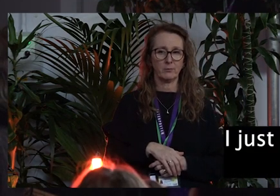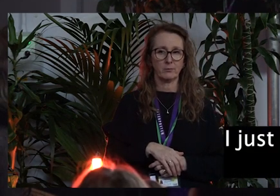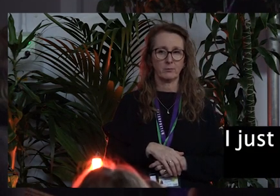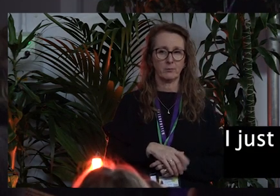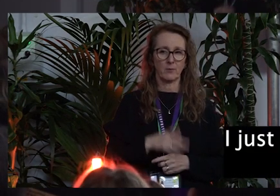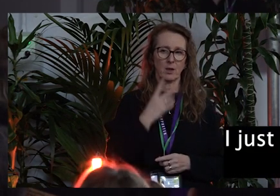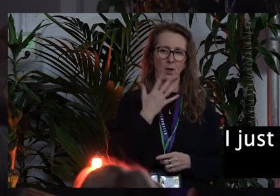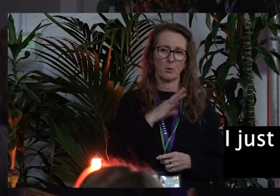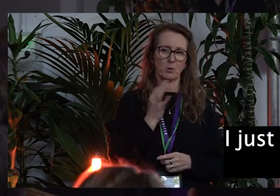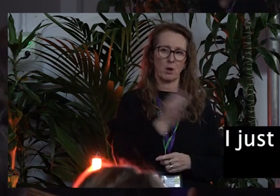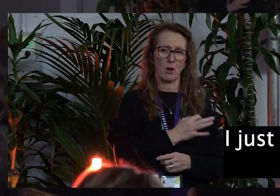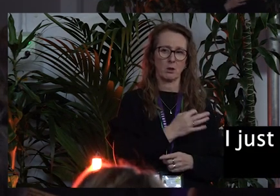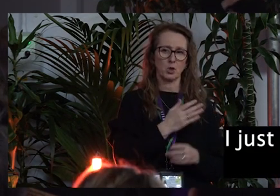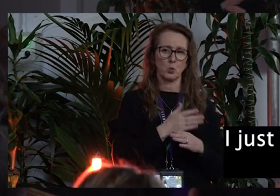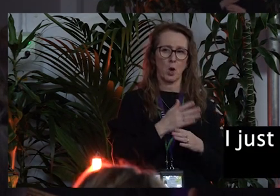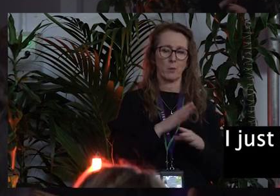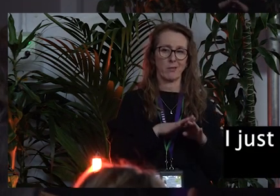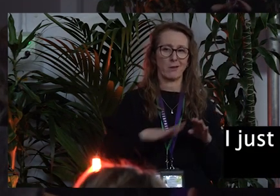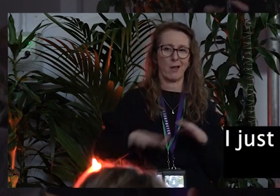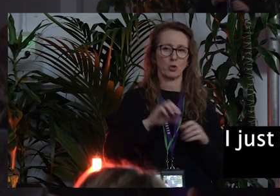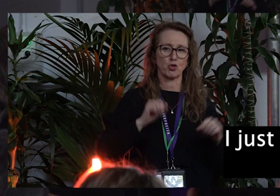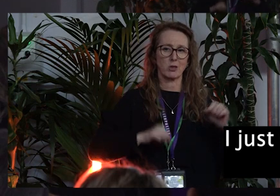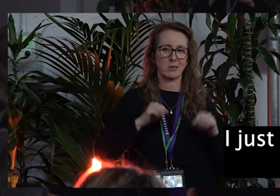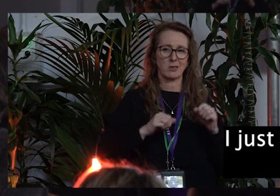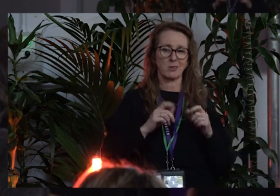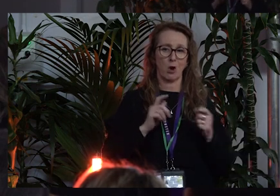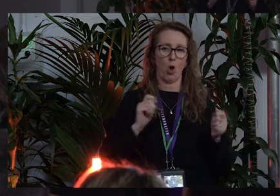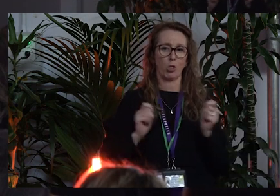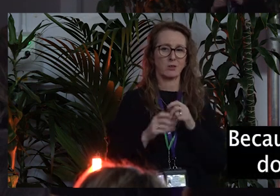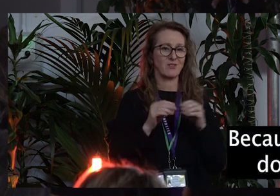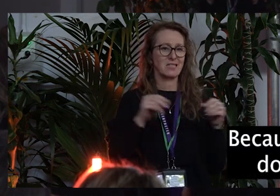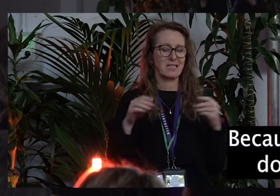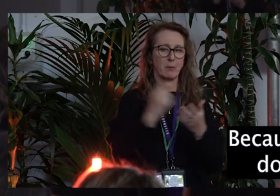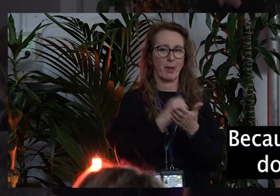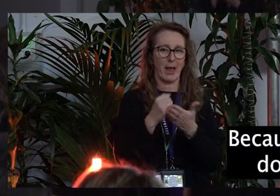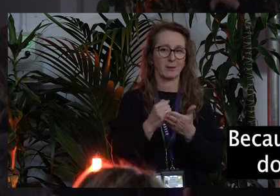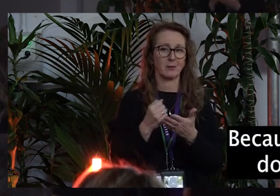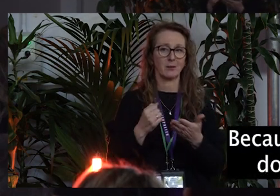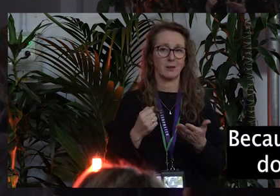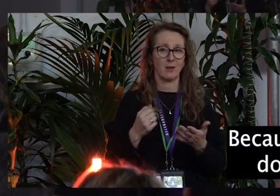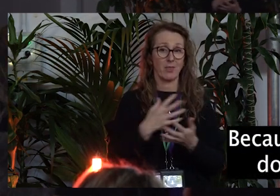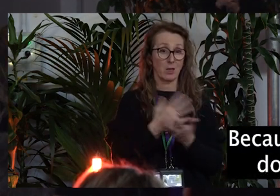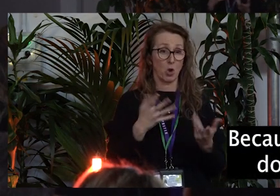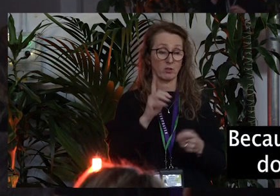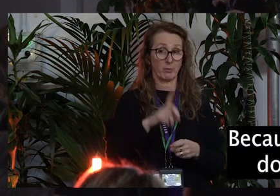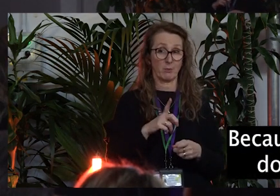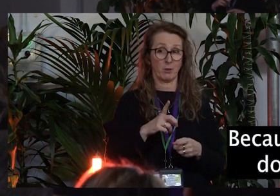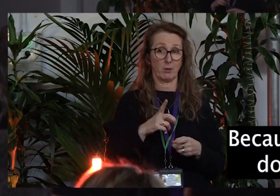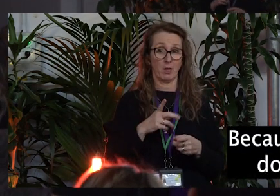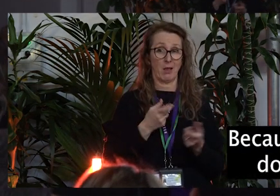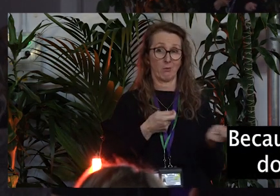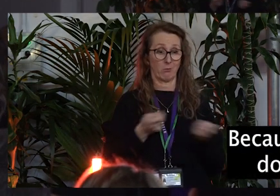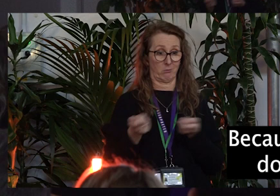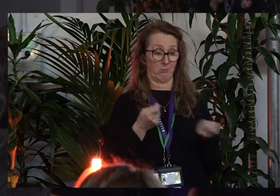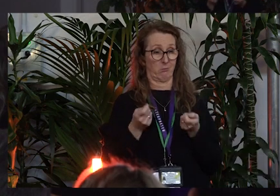I was going to ask, do you work with Land Justice and Alternative Seed Facts? Because there are lots of people who do run Alternative